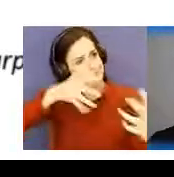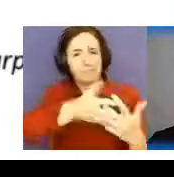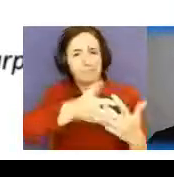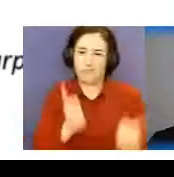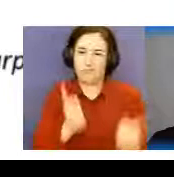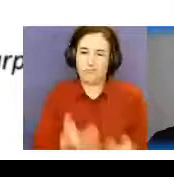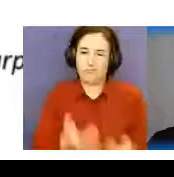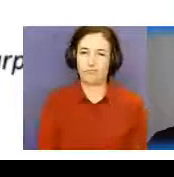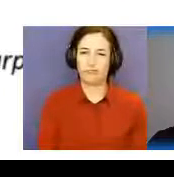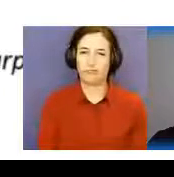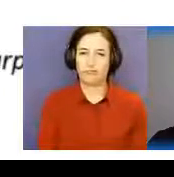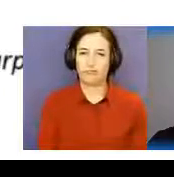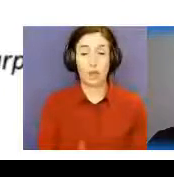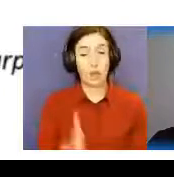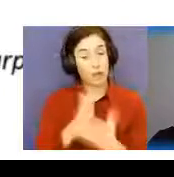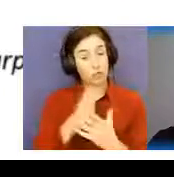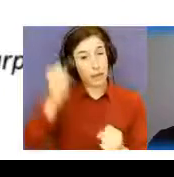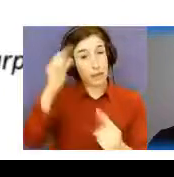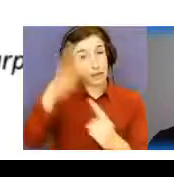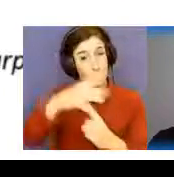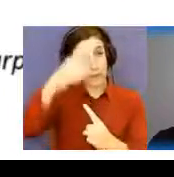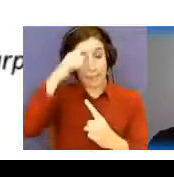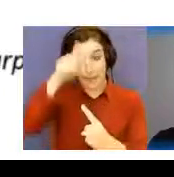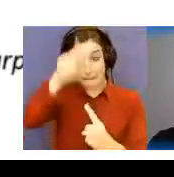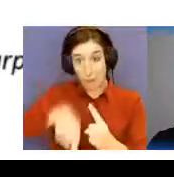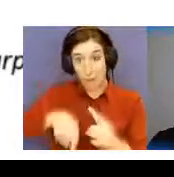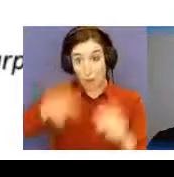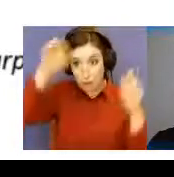most important thing, that person-centered approach. Next slide, please.